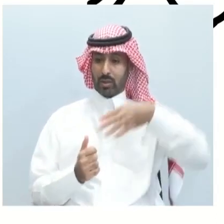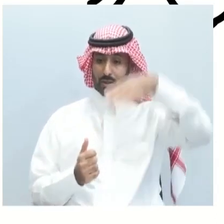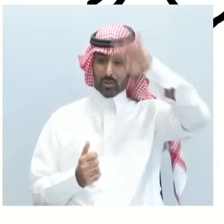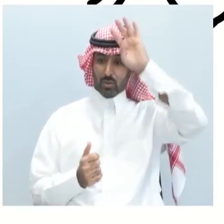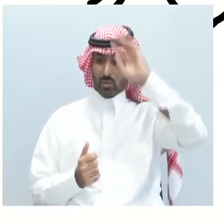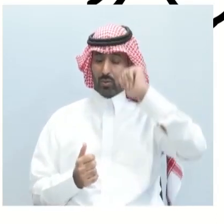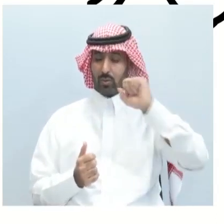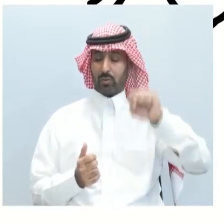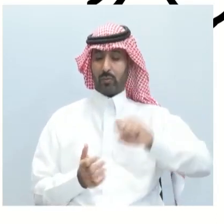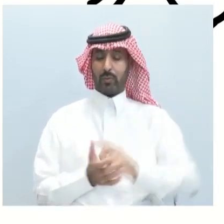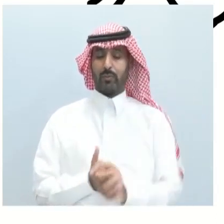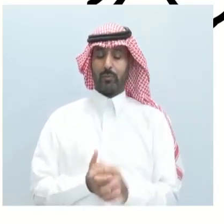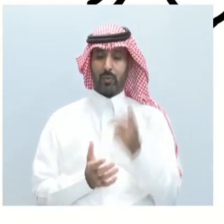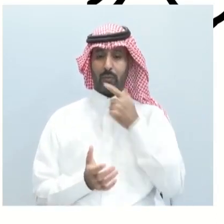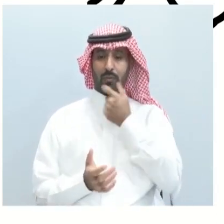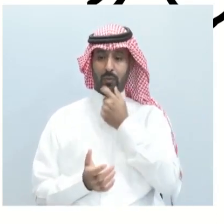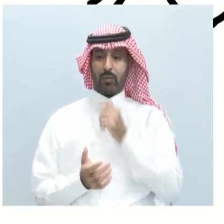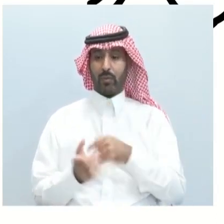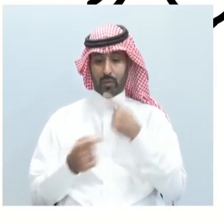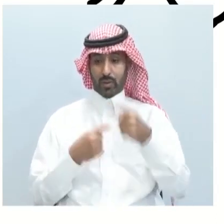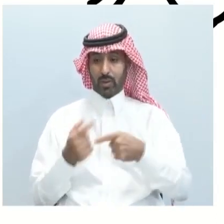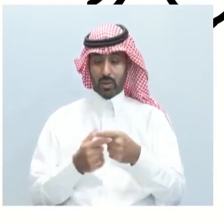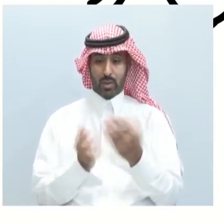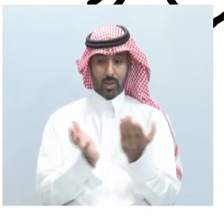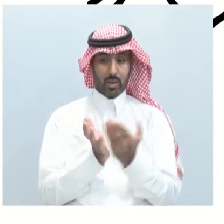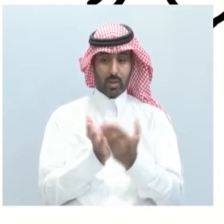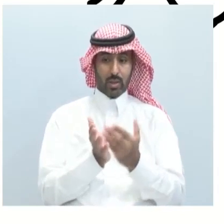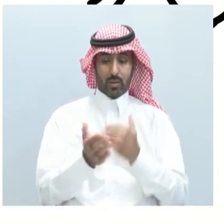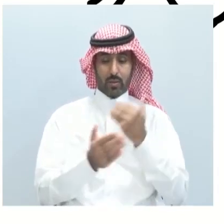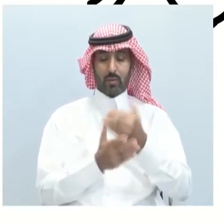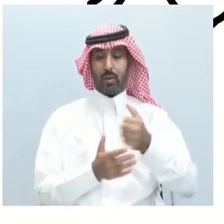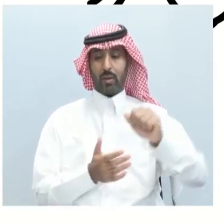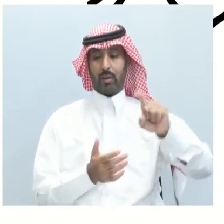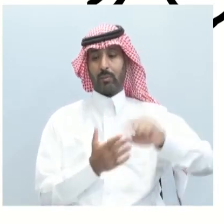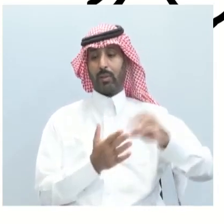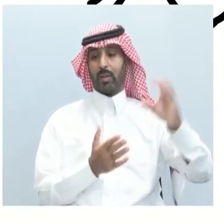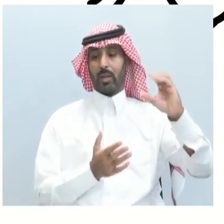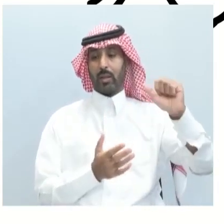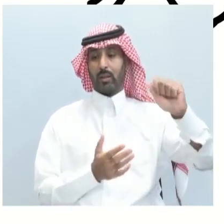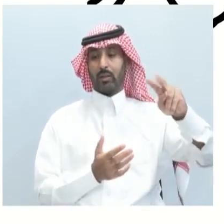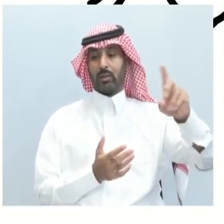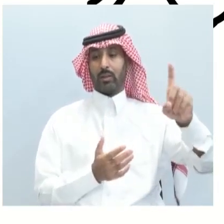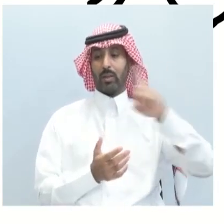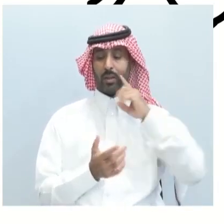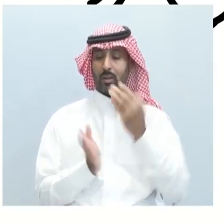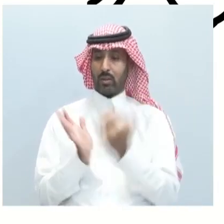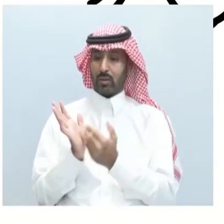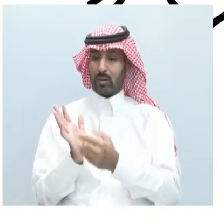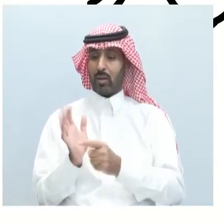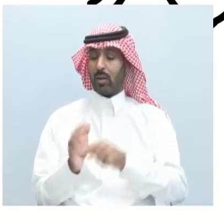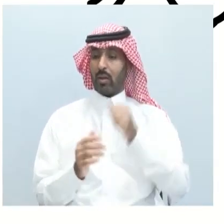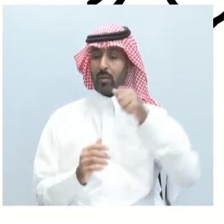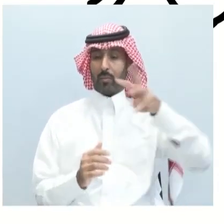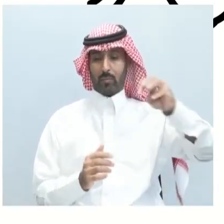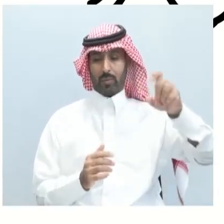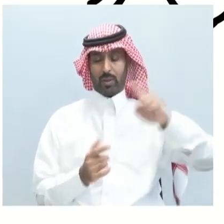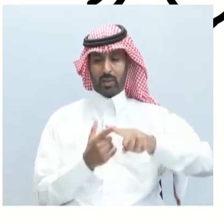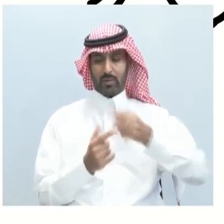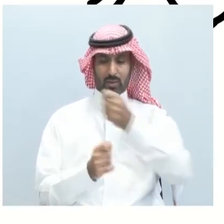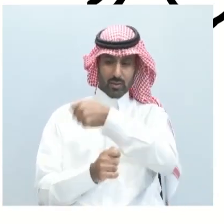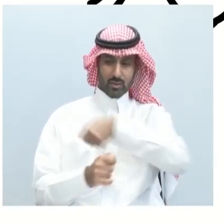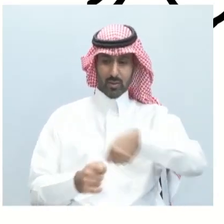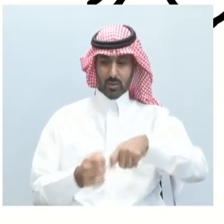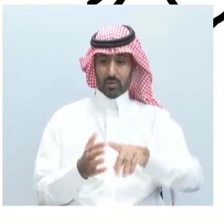University in Riyadh. He continued his studies in Alberta, Canada, where he was awarded a Master's in Pediatric Surgery